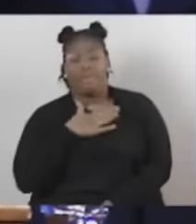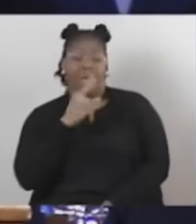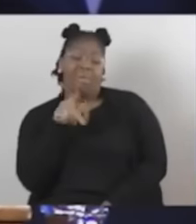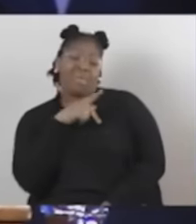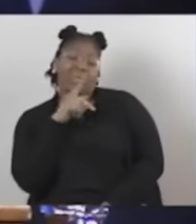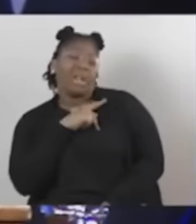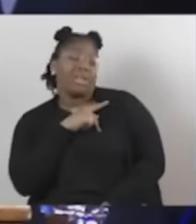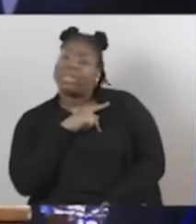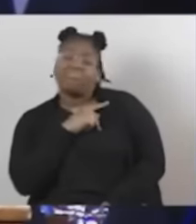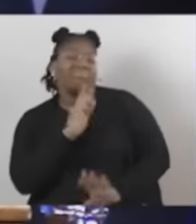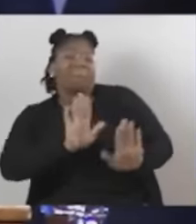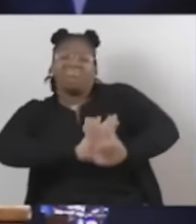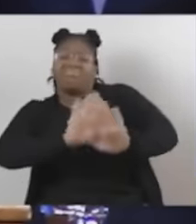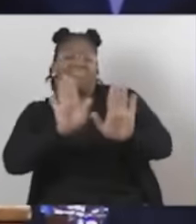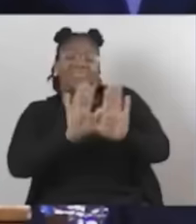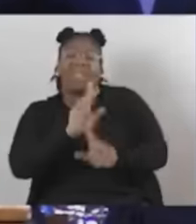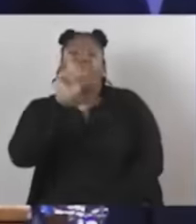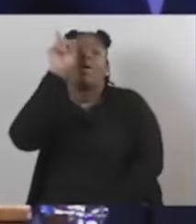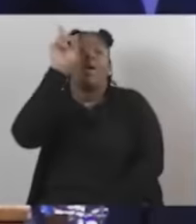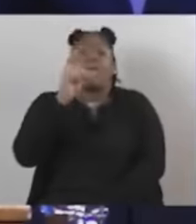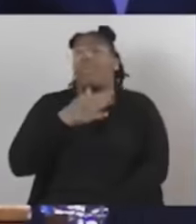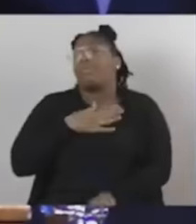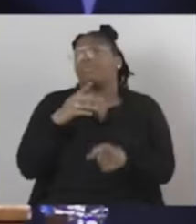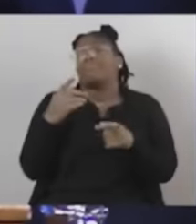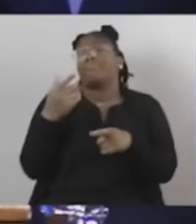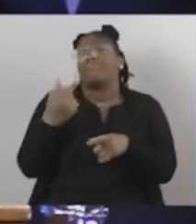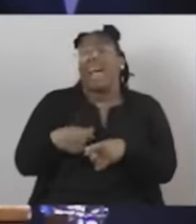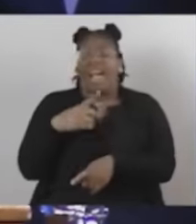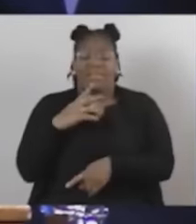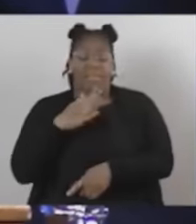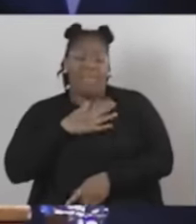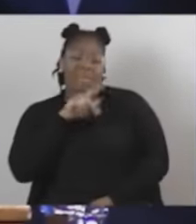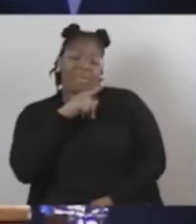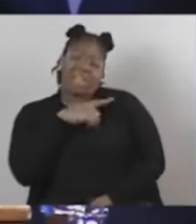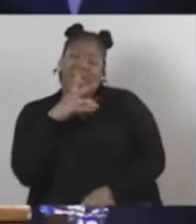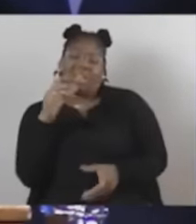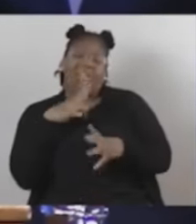of your particular personality type or zodiac sign. Talking about, well, I act that way because I'm an A-type